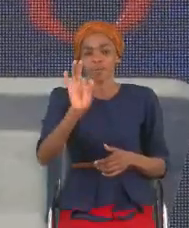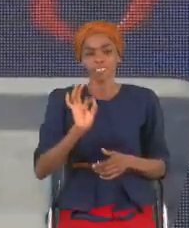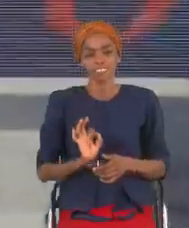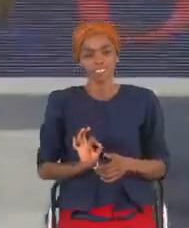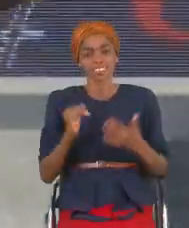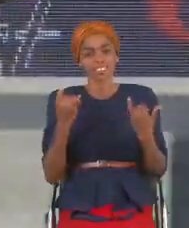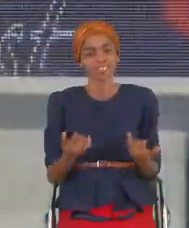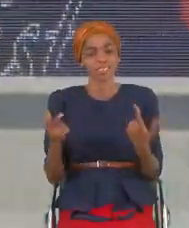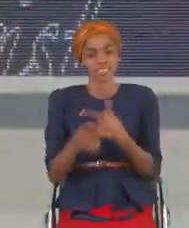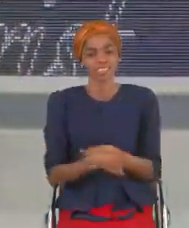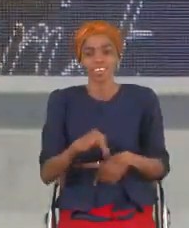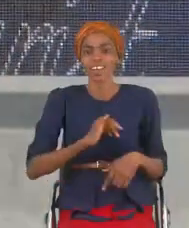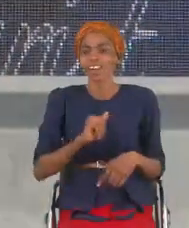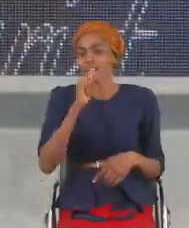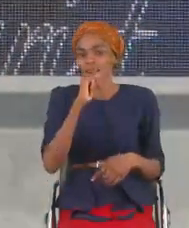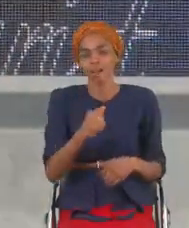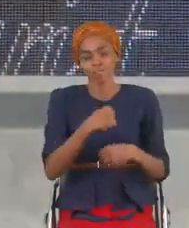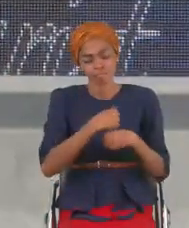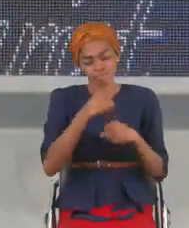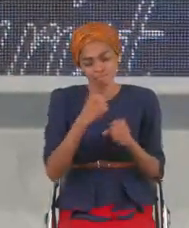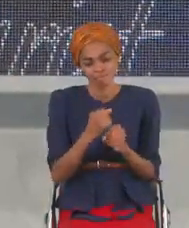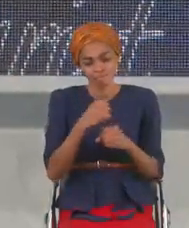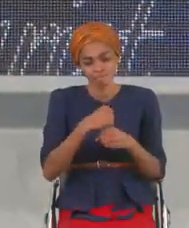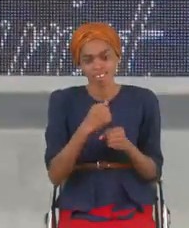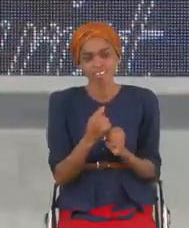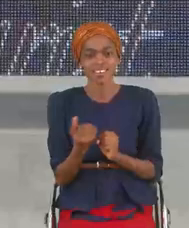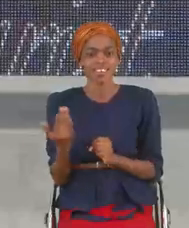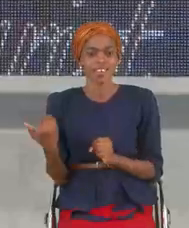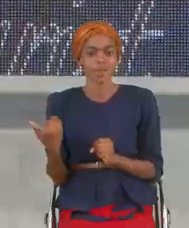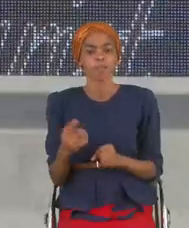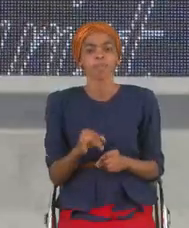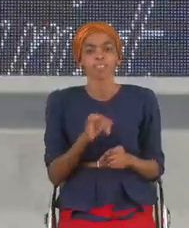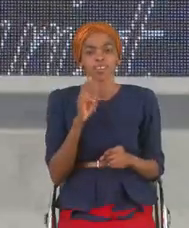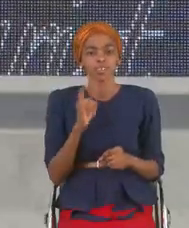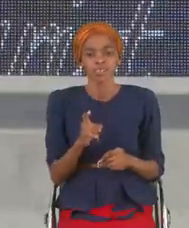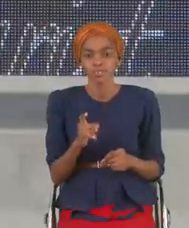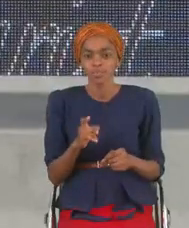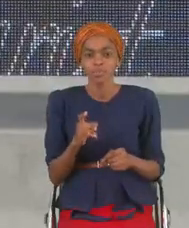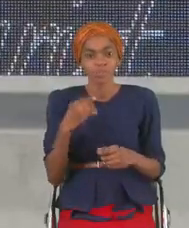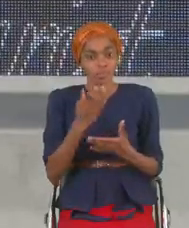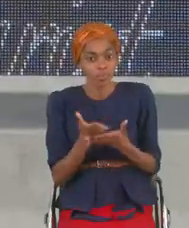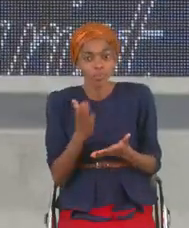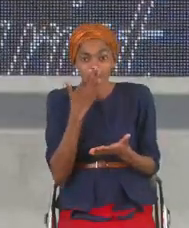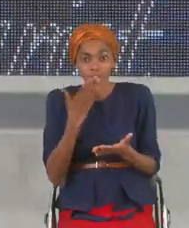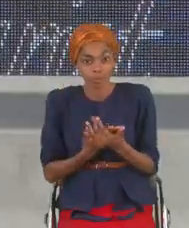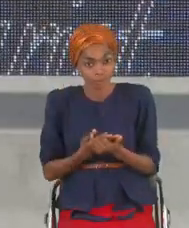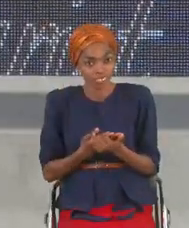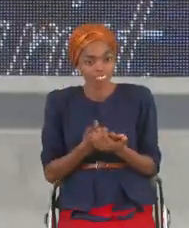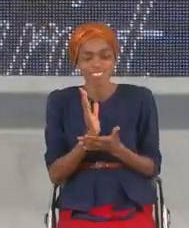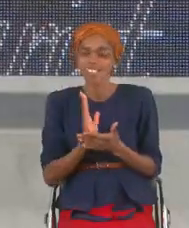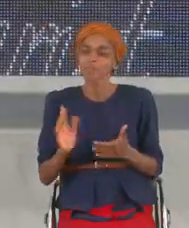today i am made make something good something